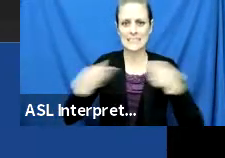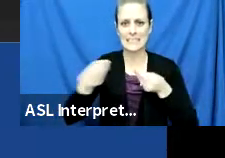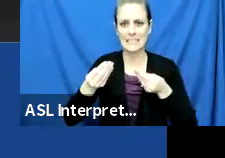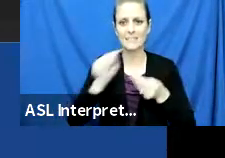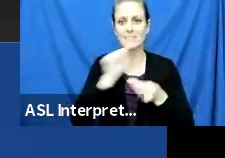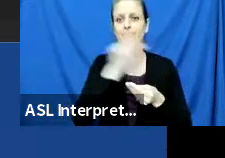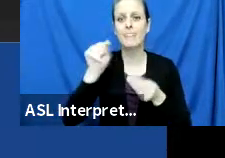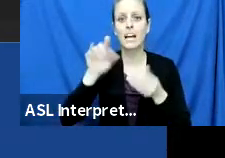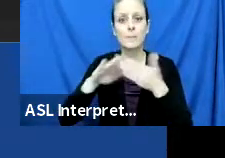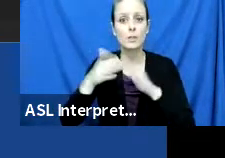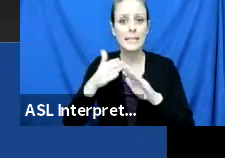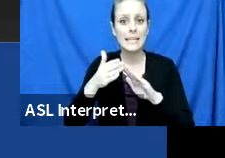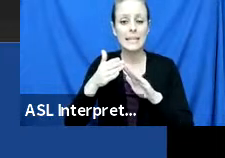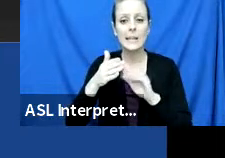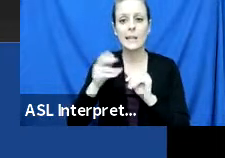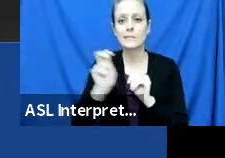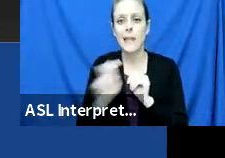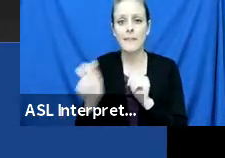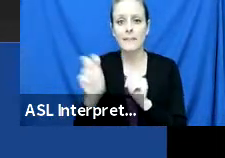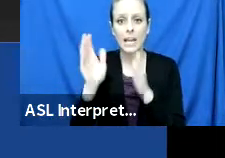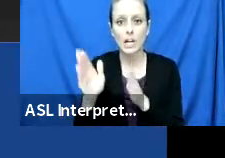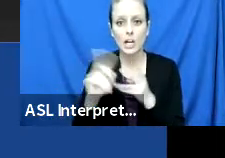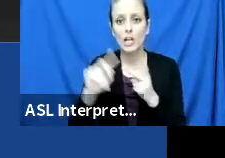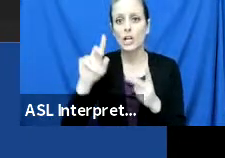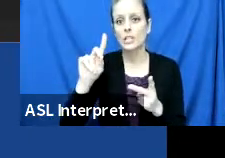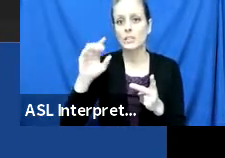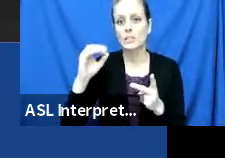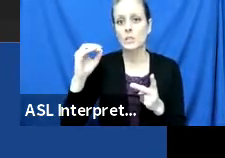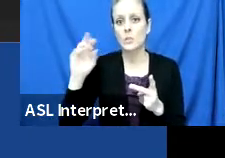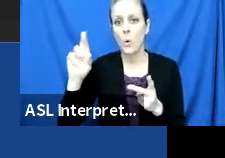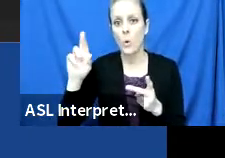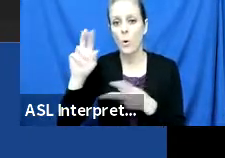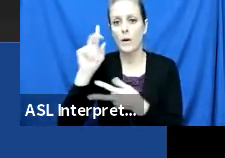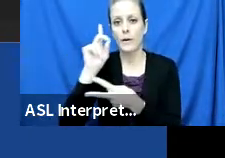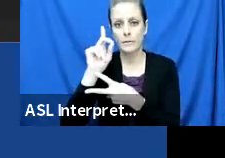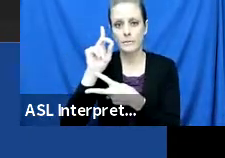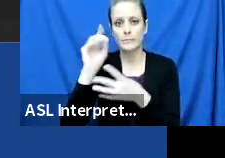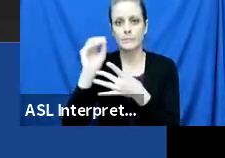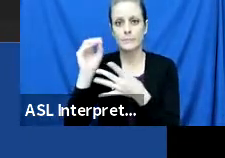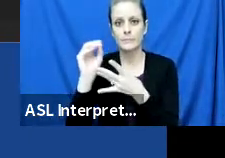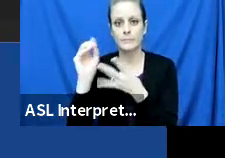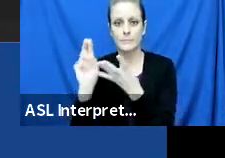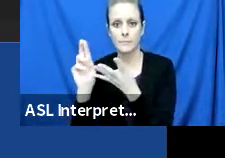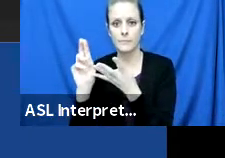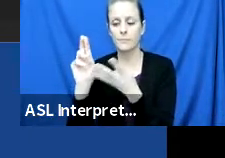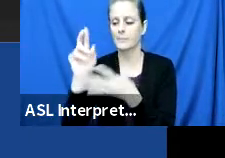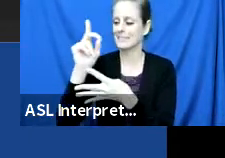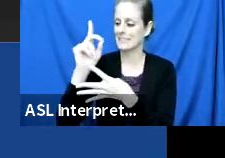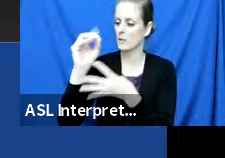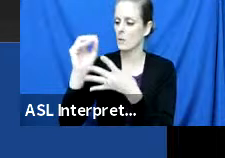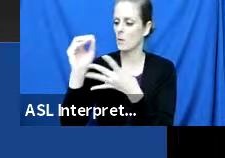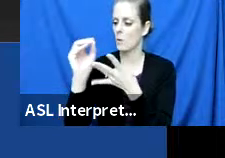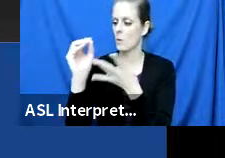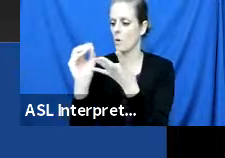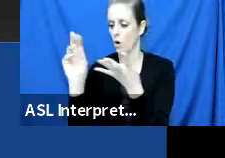community navigators, our door partners, and then you'll see in much more